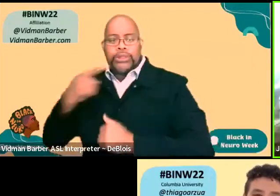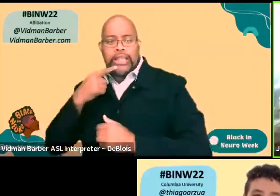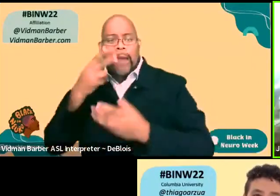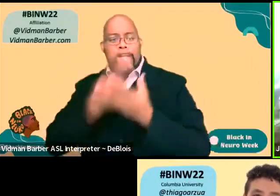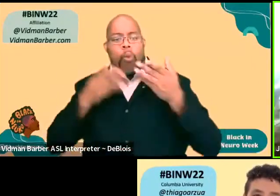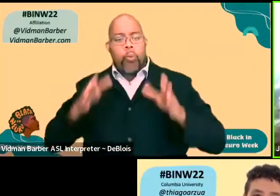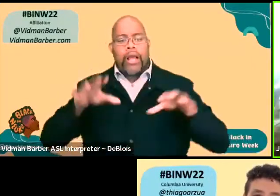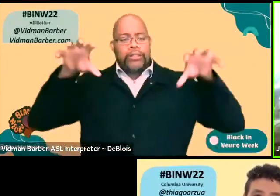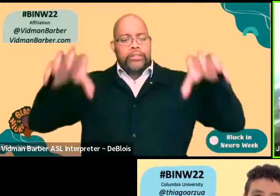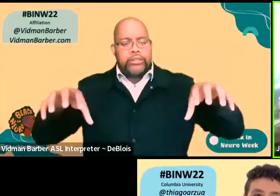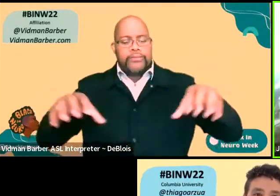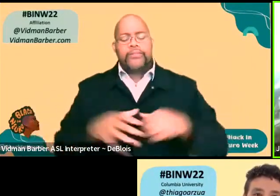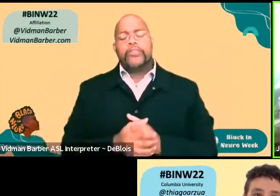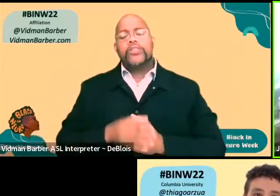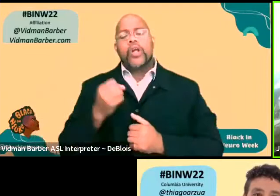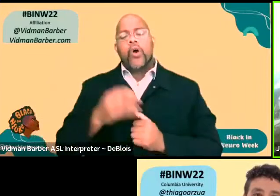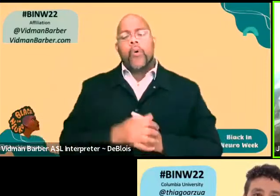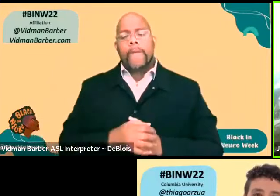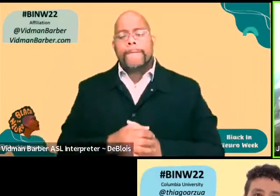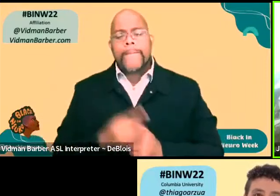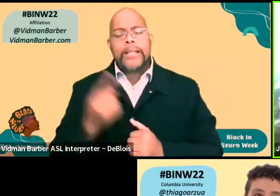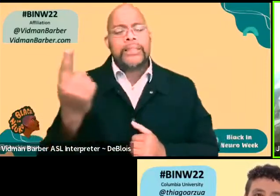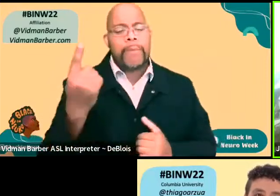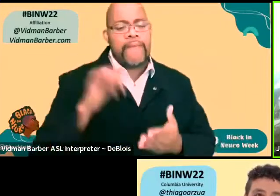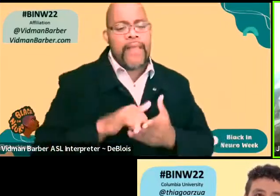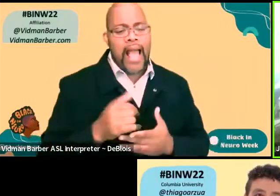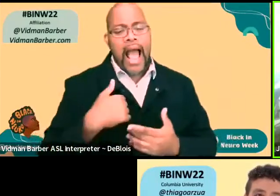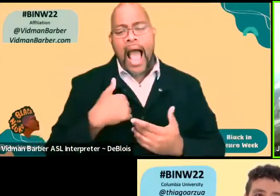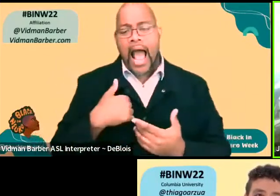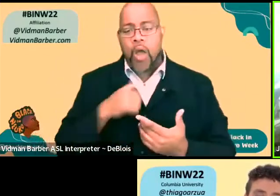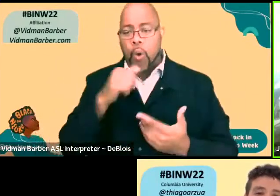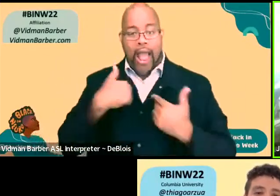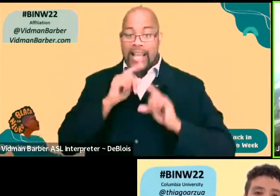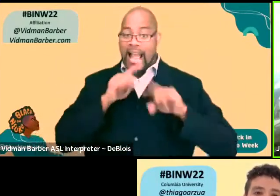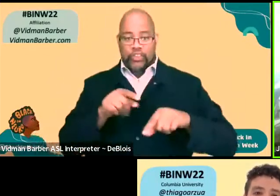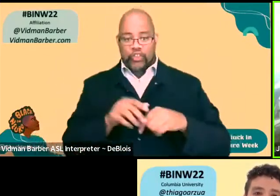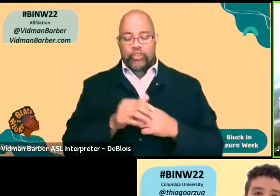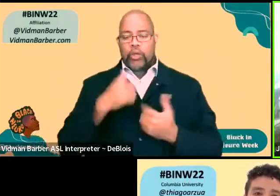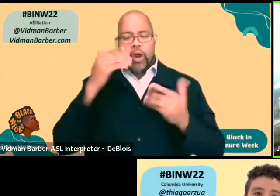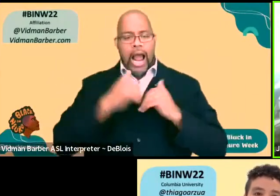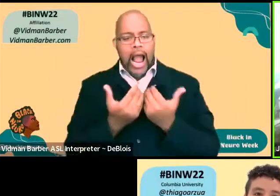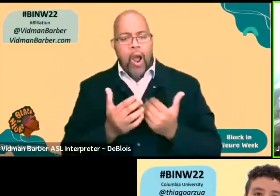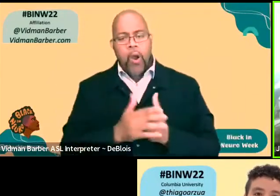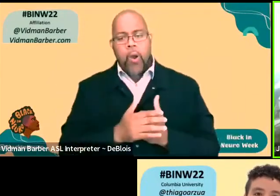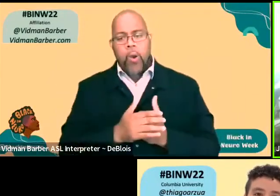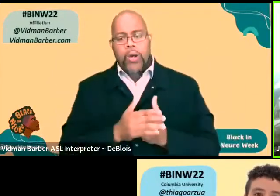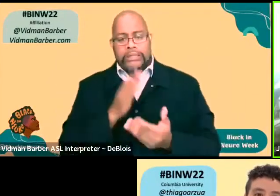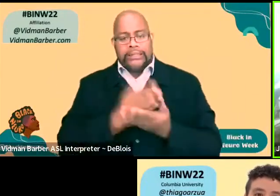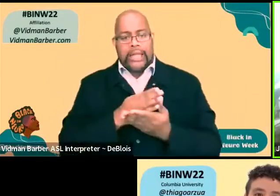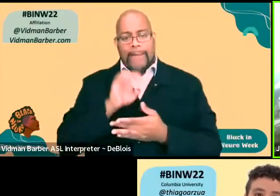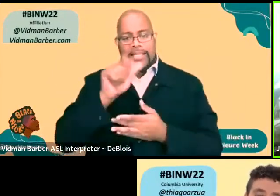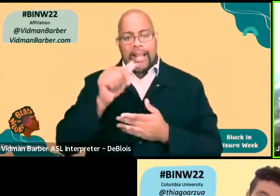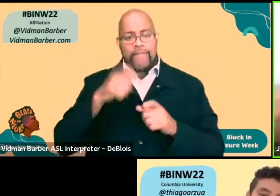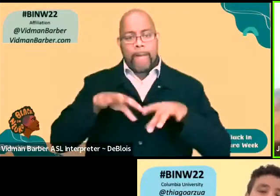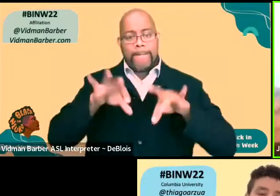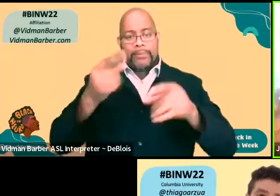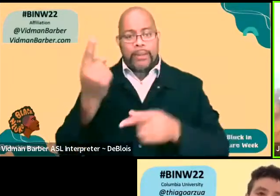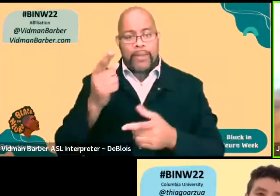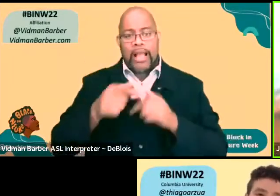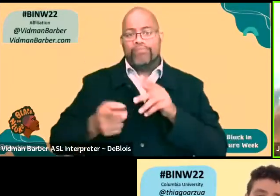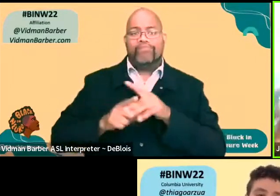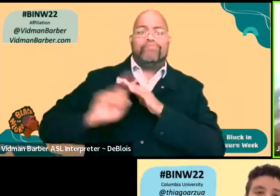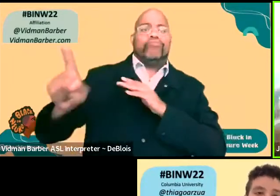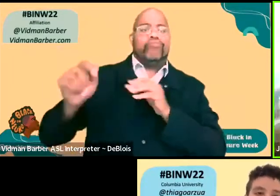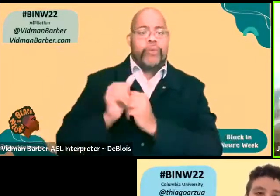ways, right? So it's something that I don't have the answer to. I don't know how to stop the media from picking up something and running with